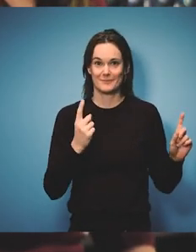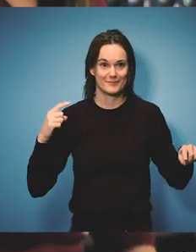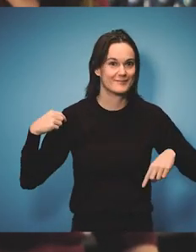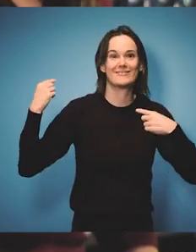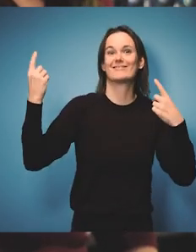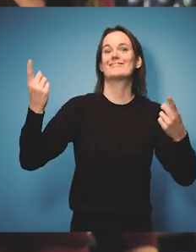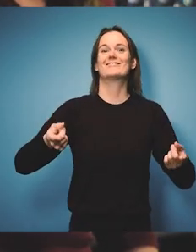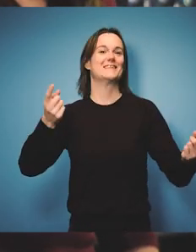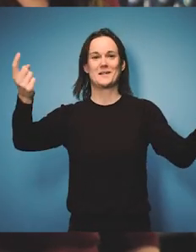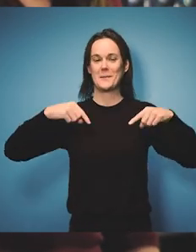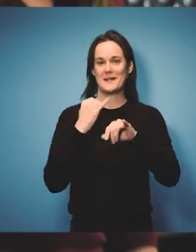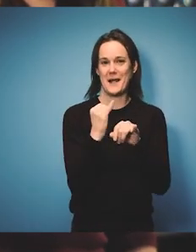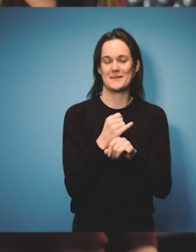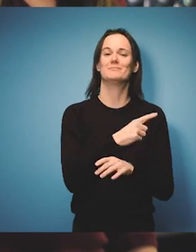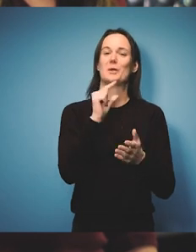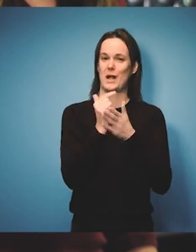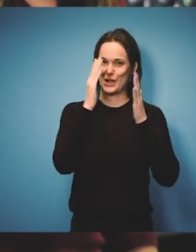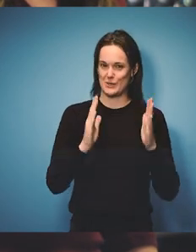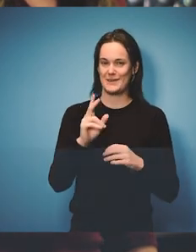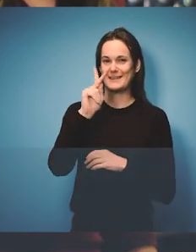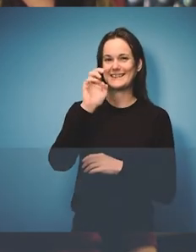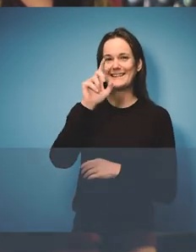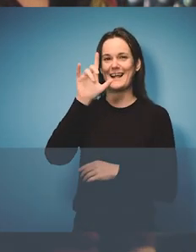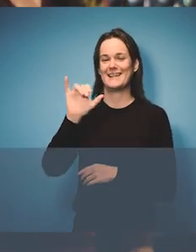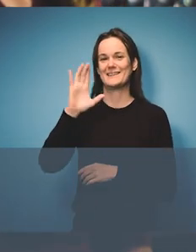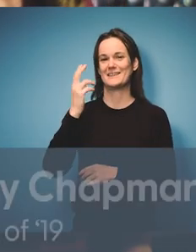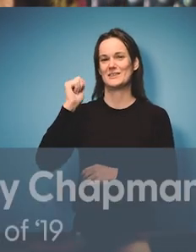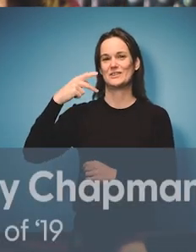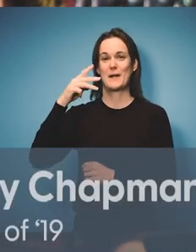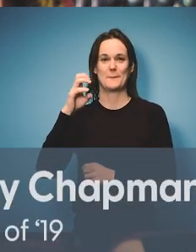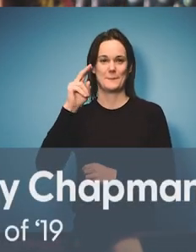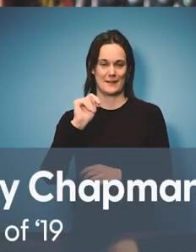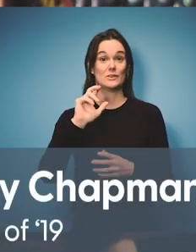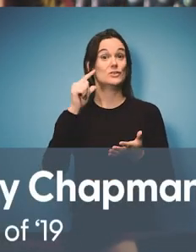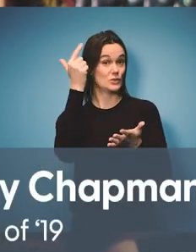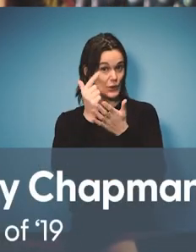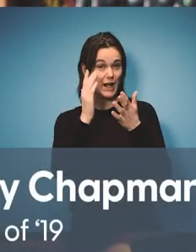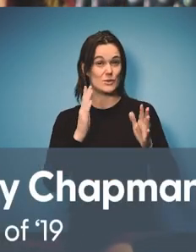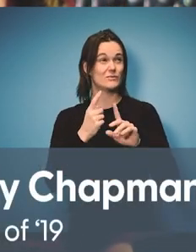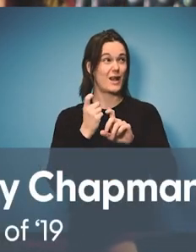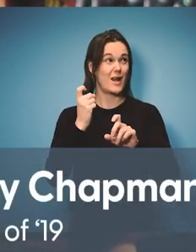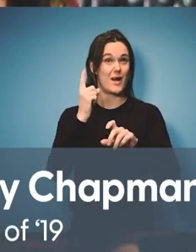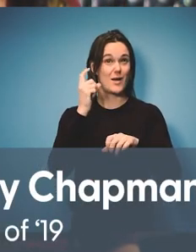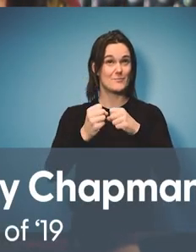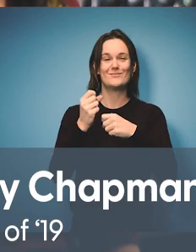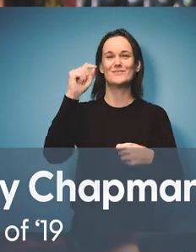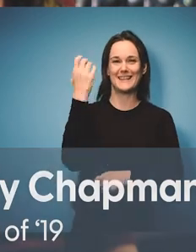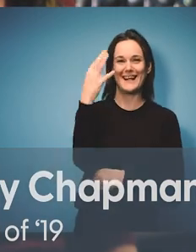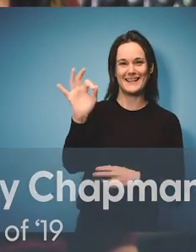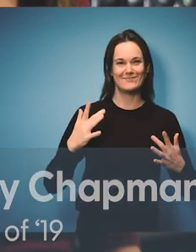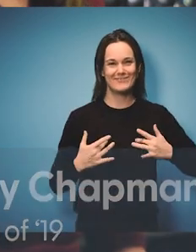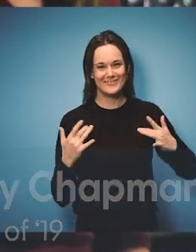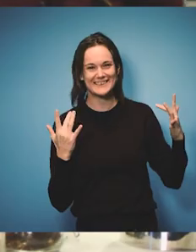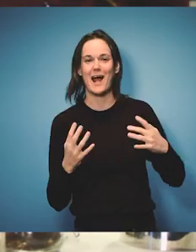us that hasn't been on campus for such a long time, one of our alumni, Kelly Chapman, and she is a graduate of our hospitality program from 2019.